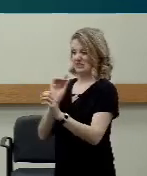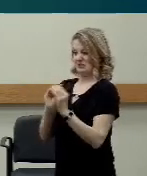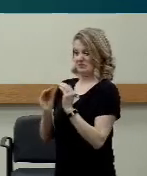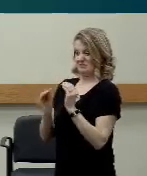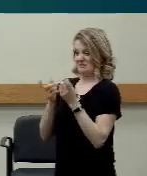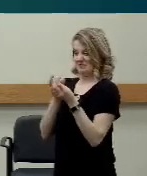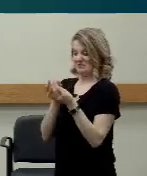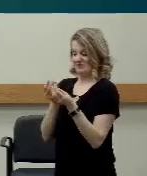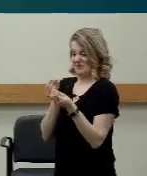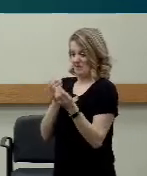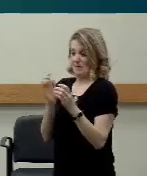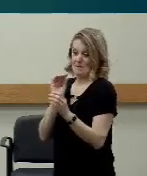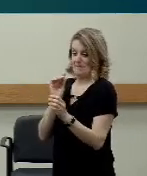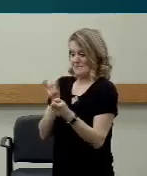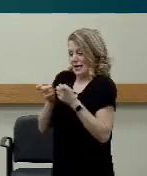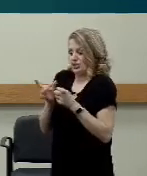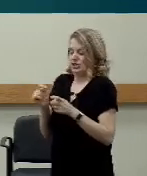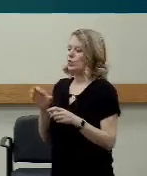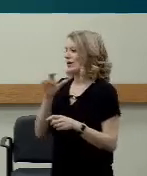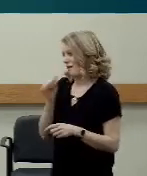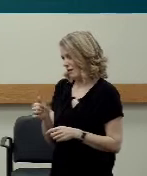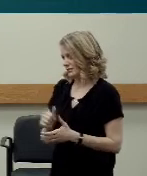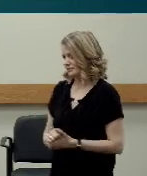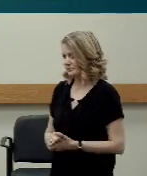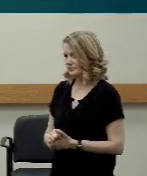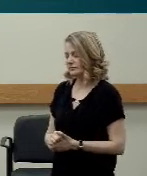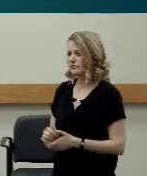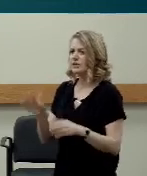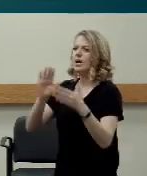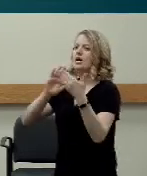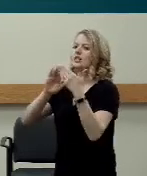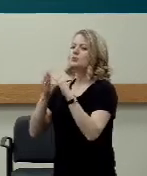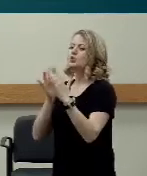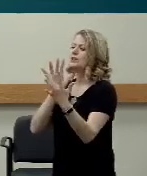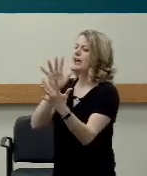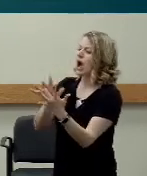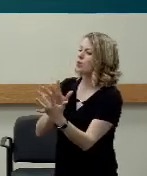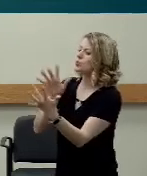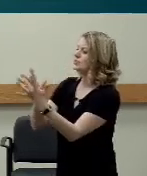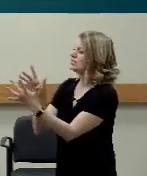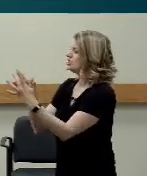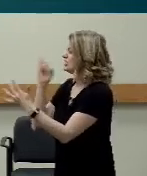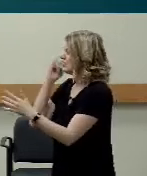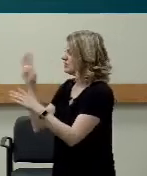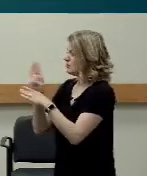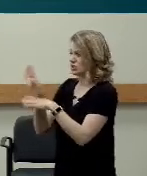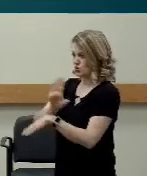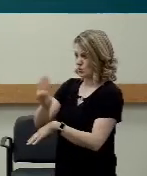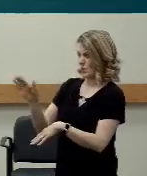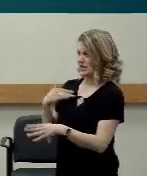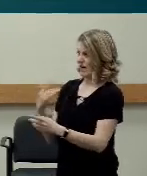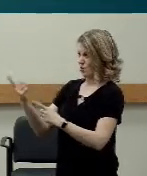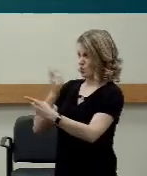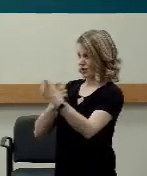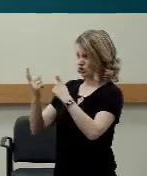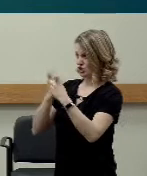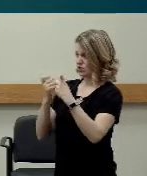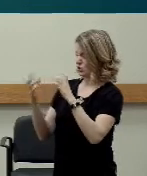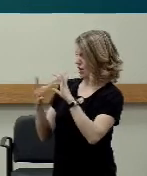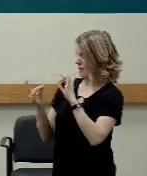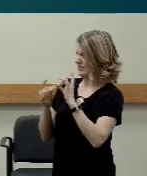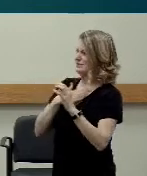Community outreach. We would like businesses with questions or comments to email those